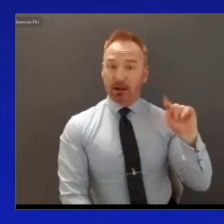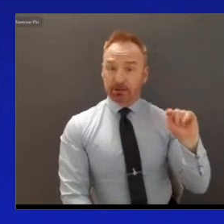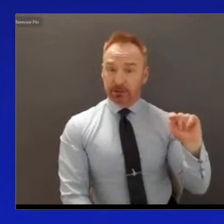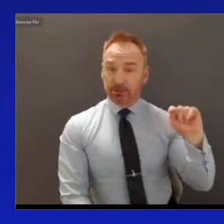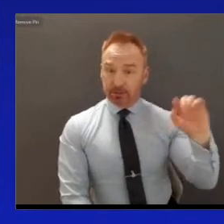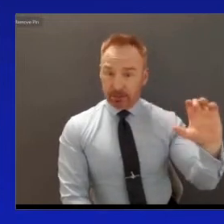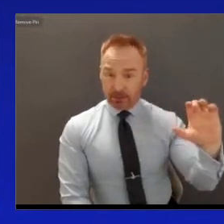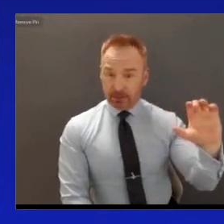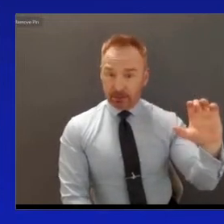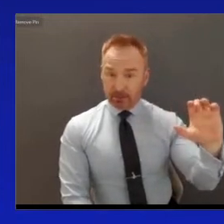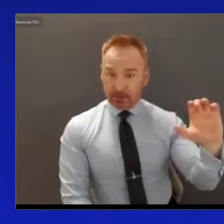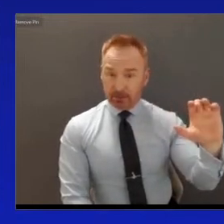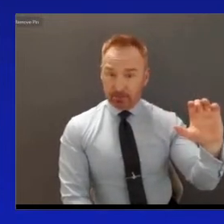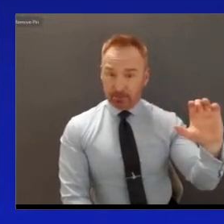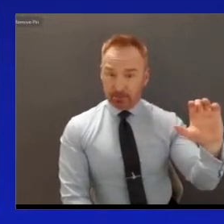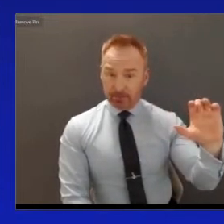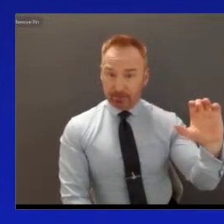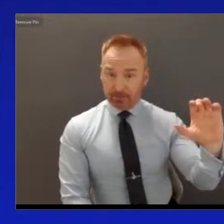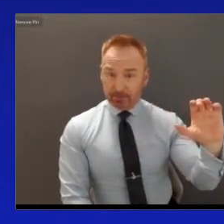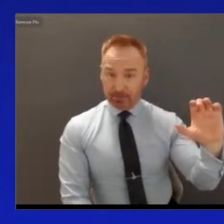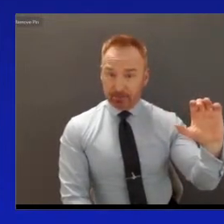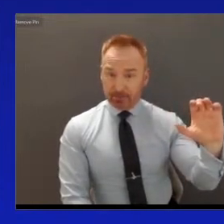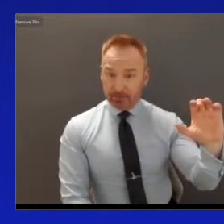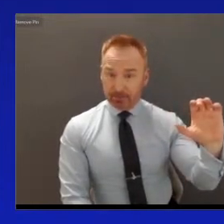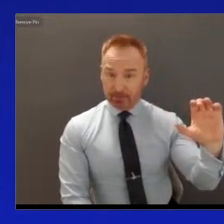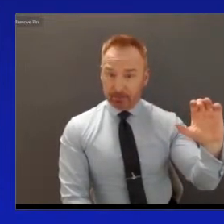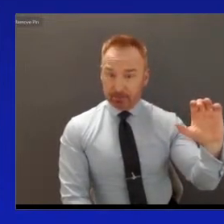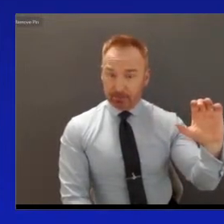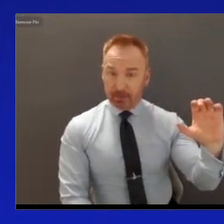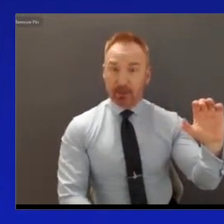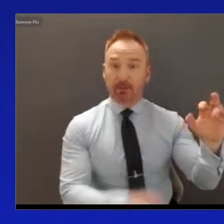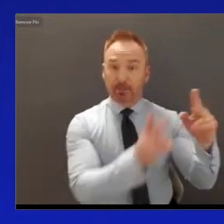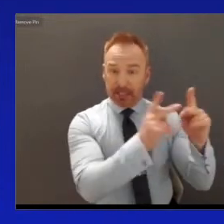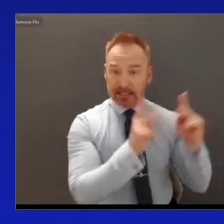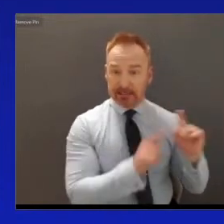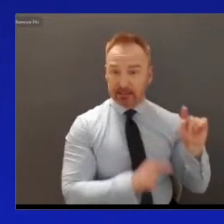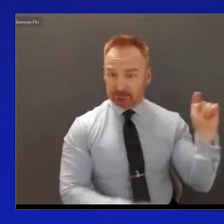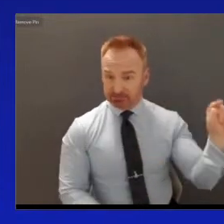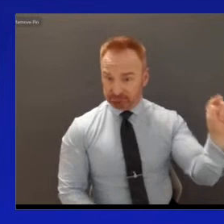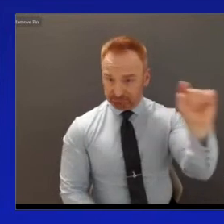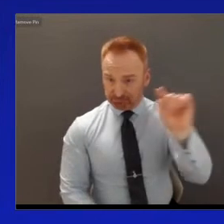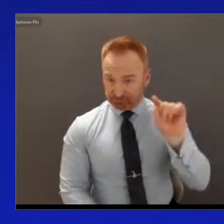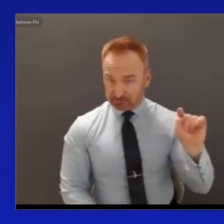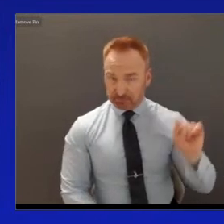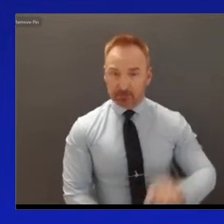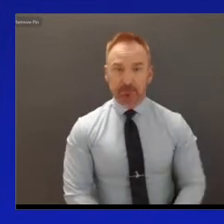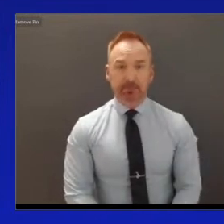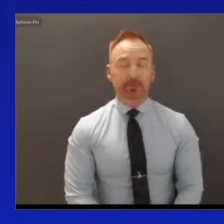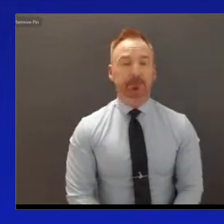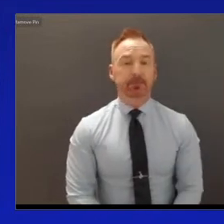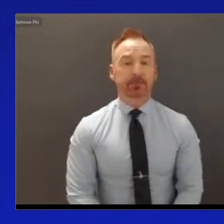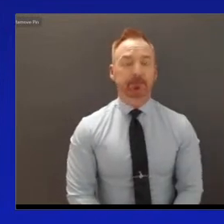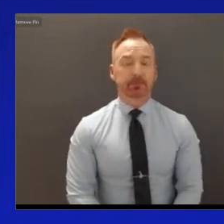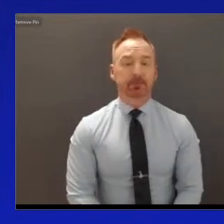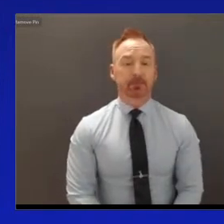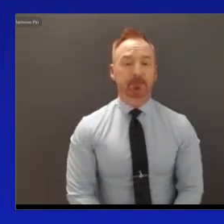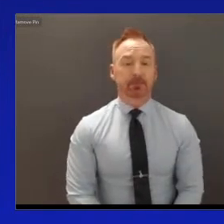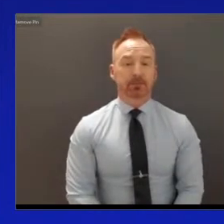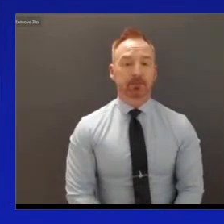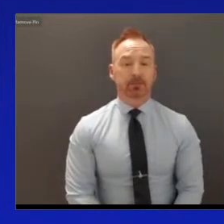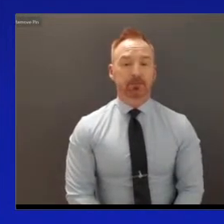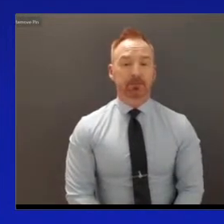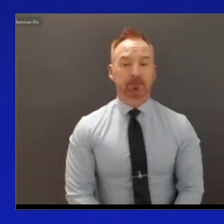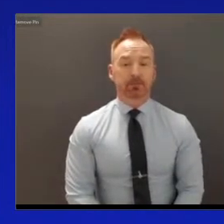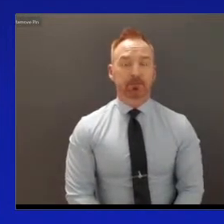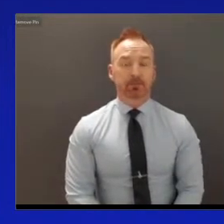I'll try to tag team here. So Vera, if there's anything you want to add, please. So certainly with the announcement, voulez-vous que je